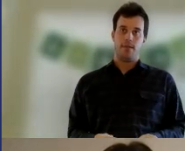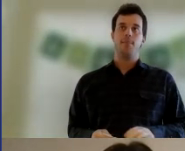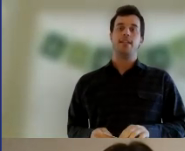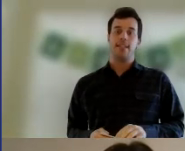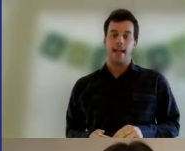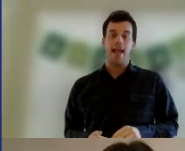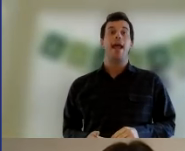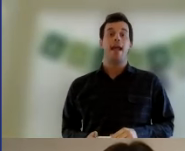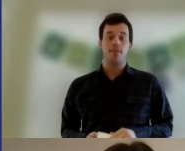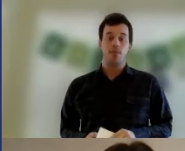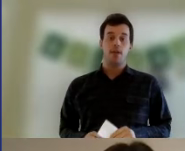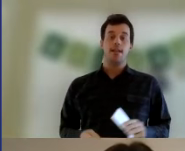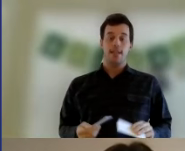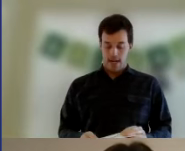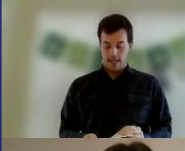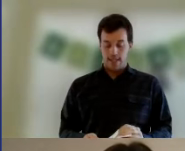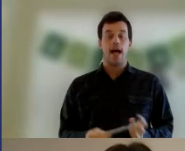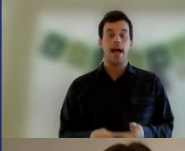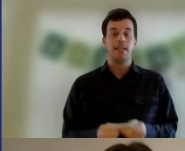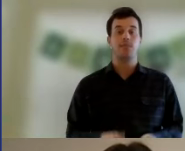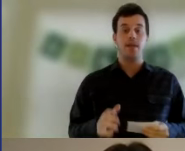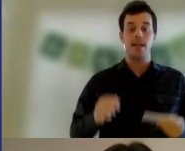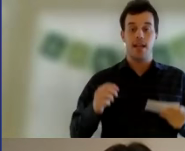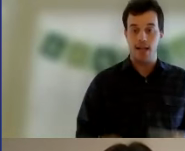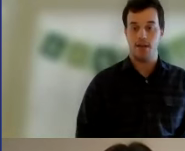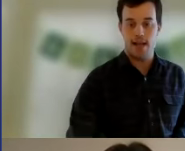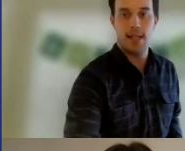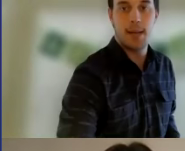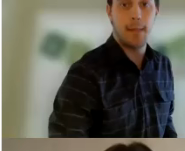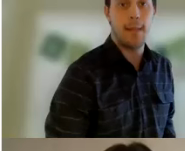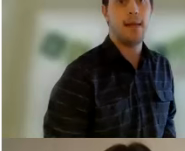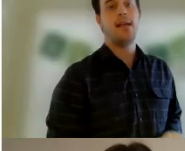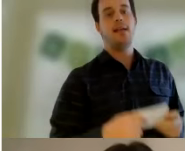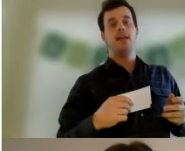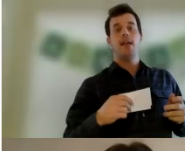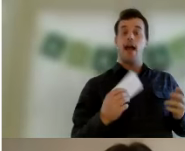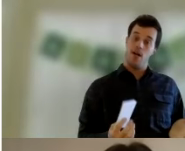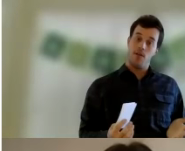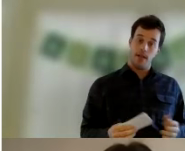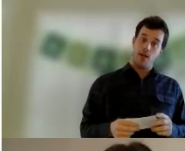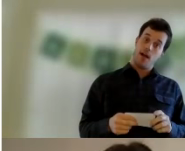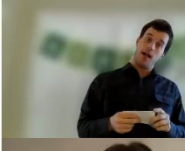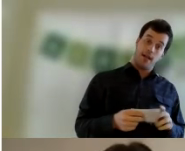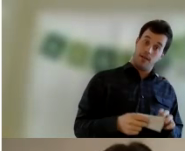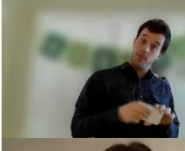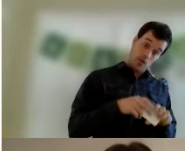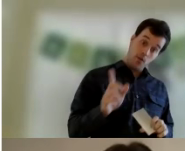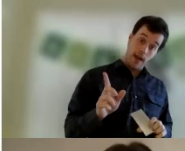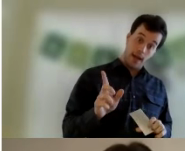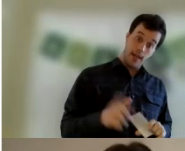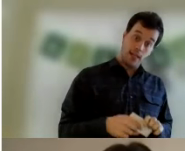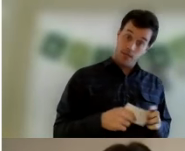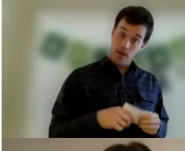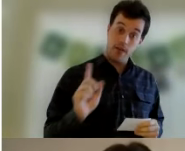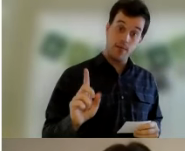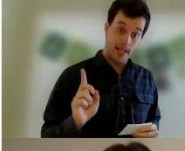up, because again, everyone needs high-speed internet. How now? But don't